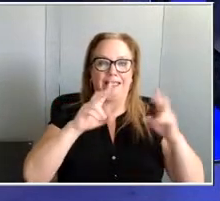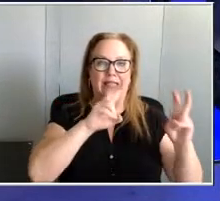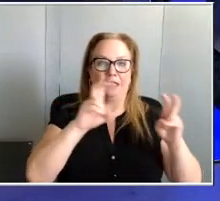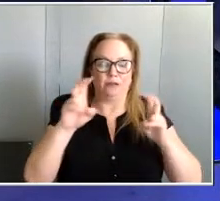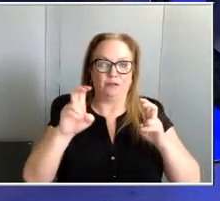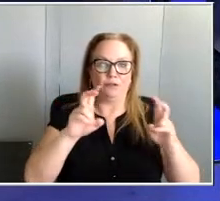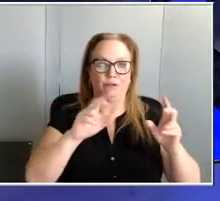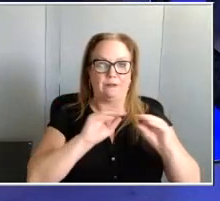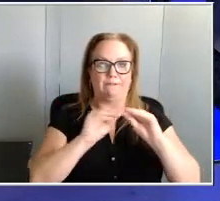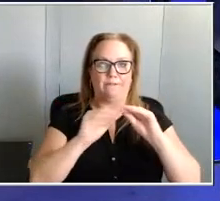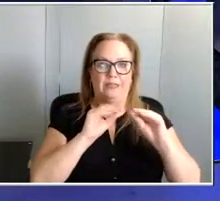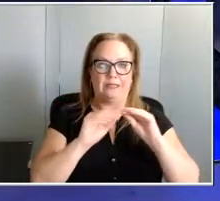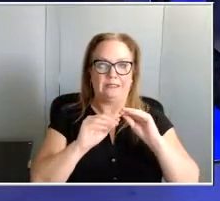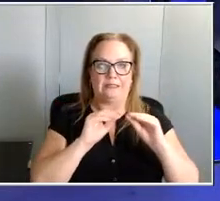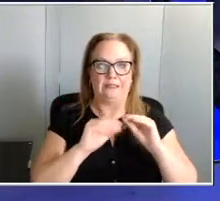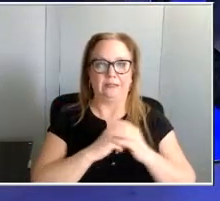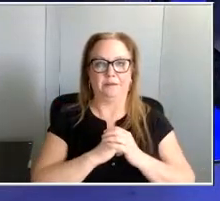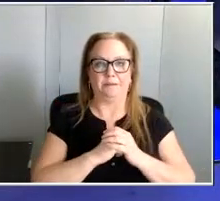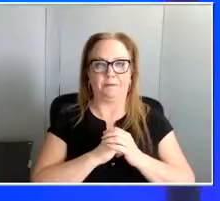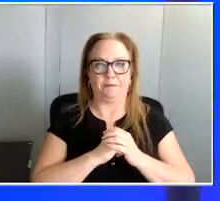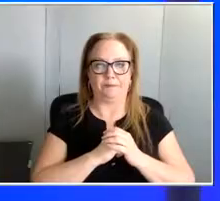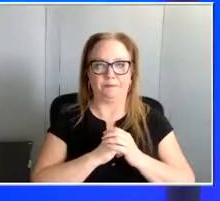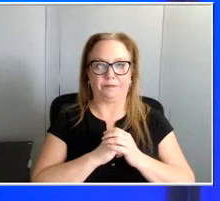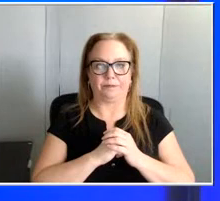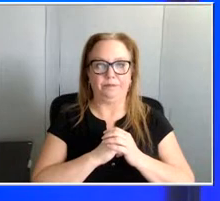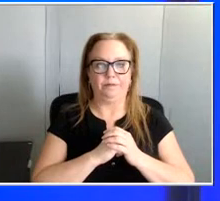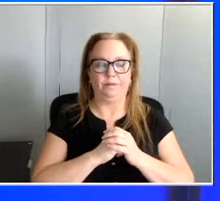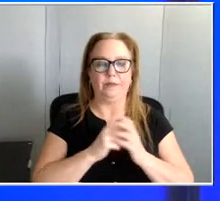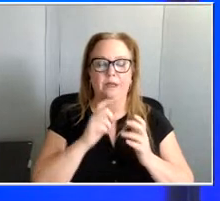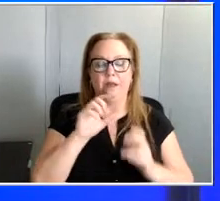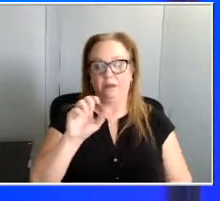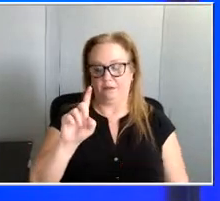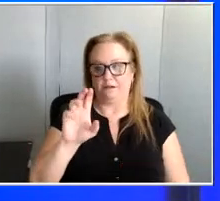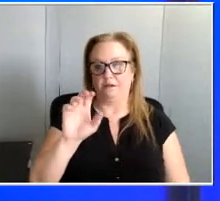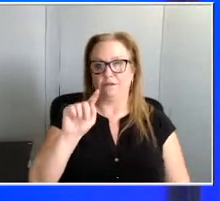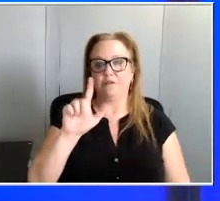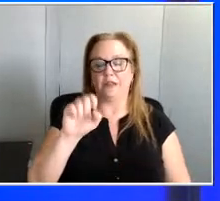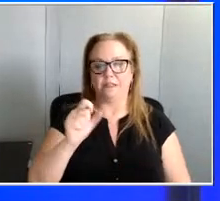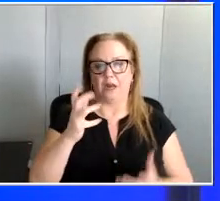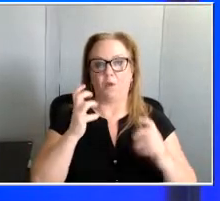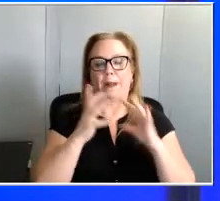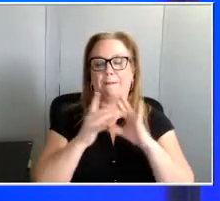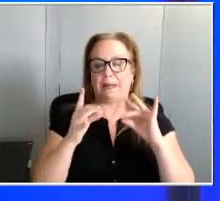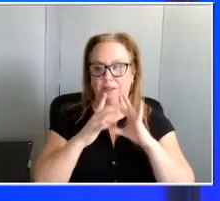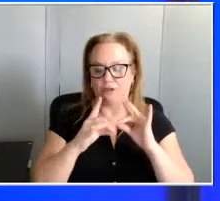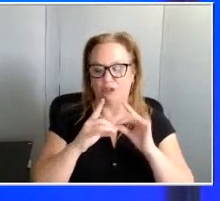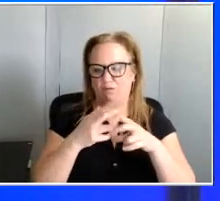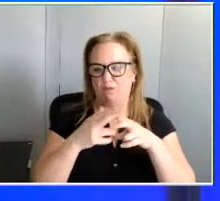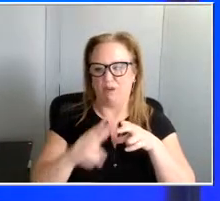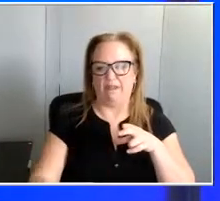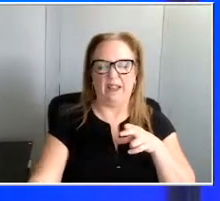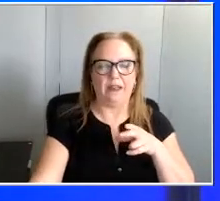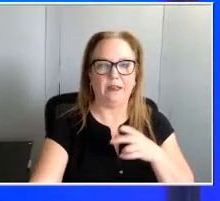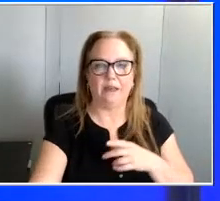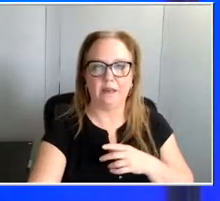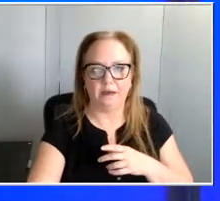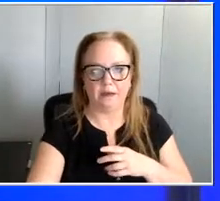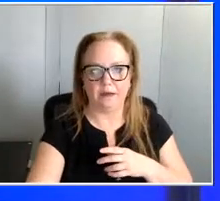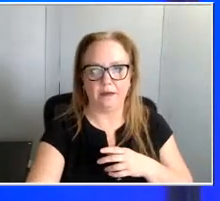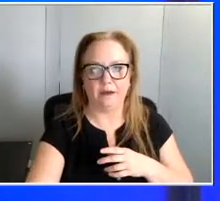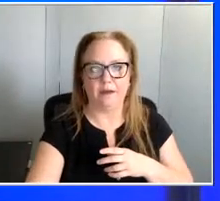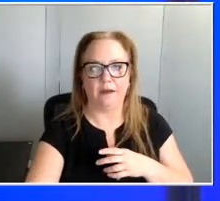these challenges? Well, Dr. Stites, yeah, great. I do want to mention briefly that I stepped down as dean